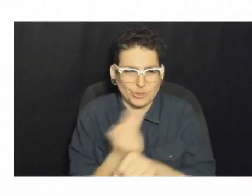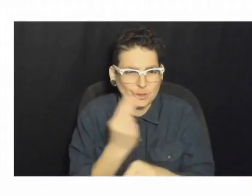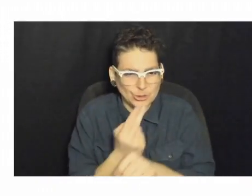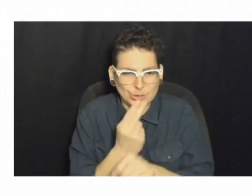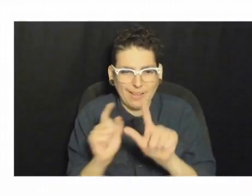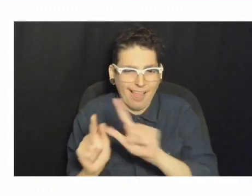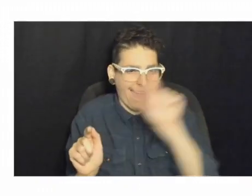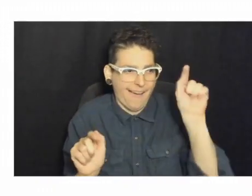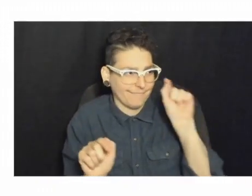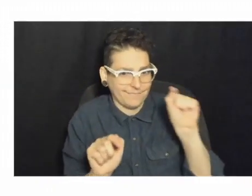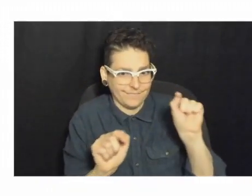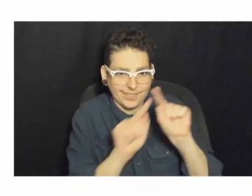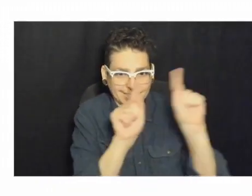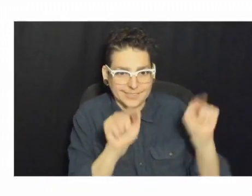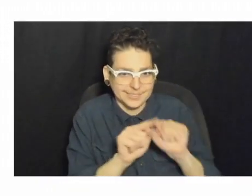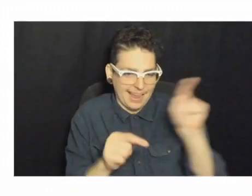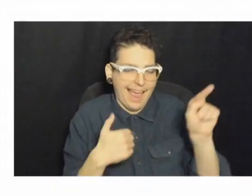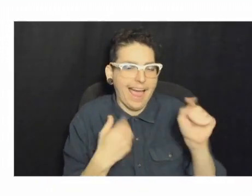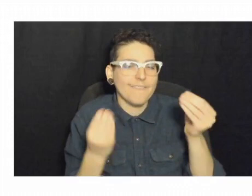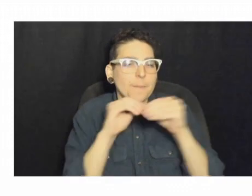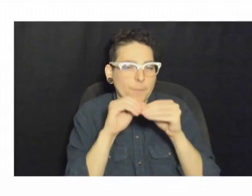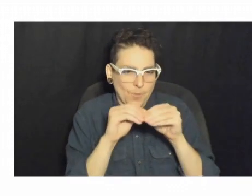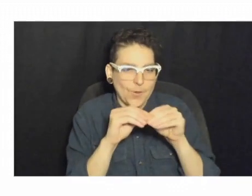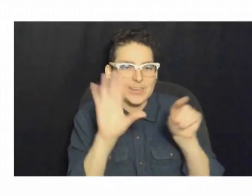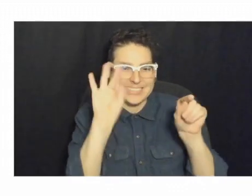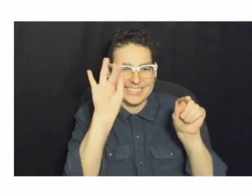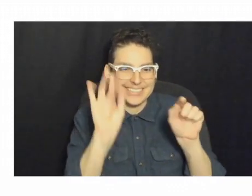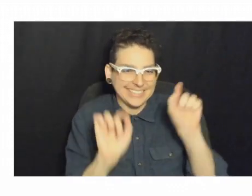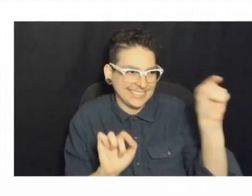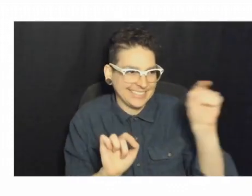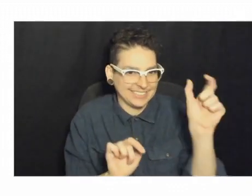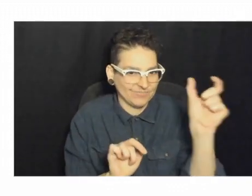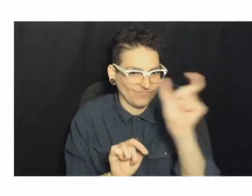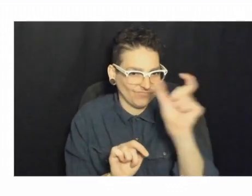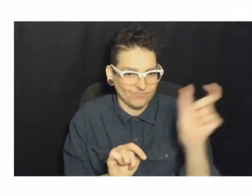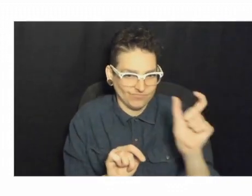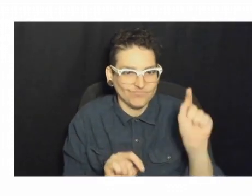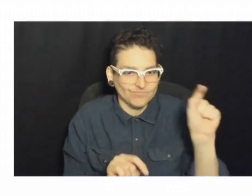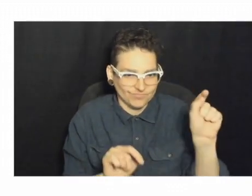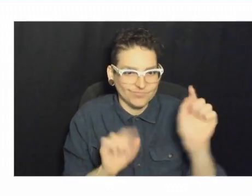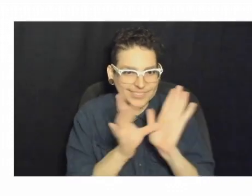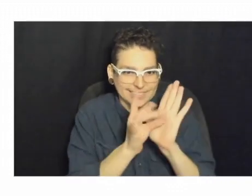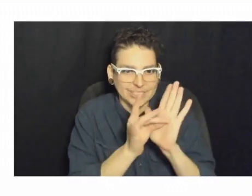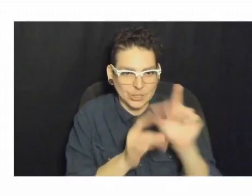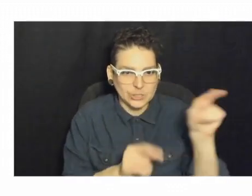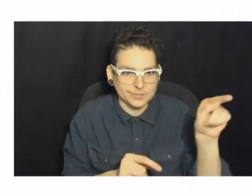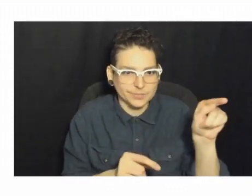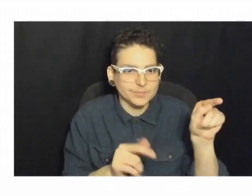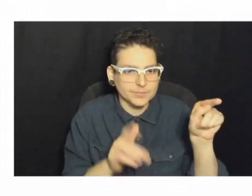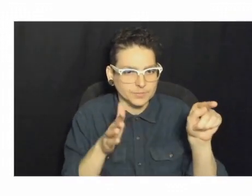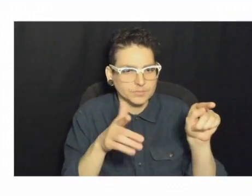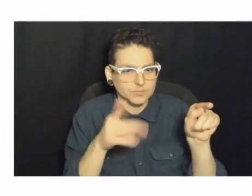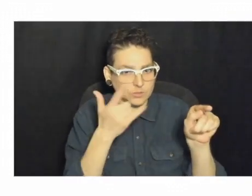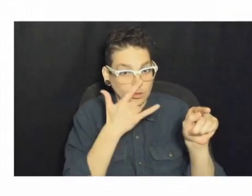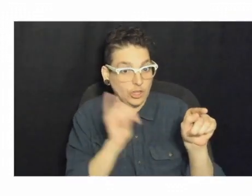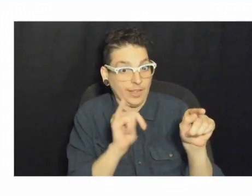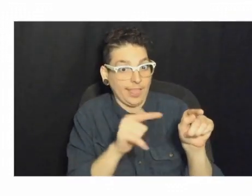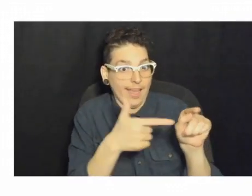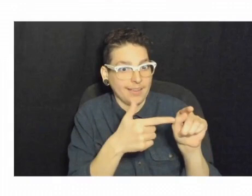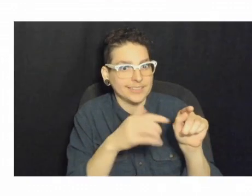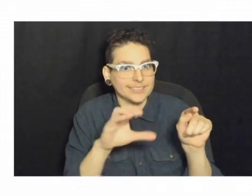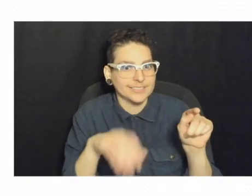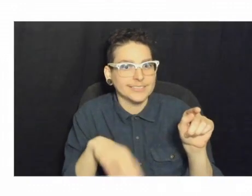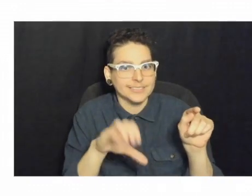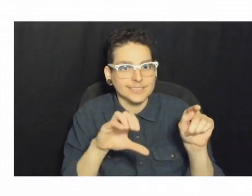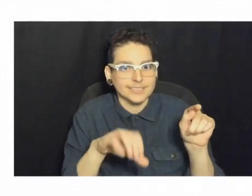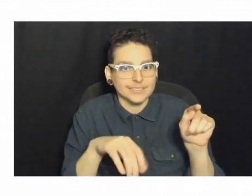need to add more stickies, it looks like Kelsey's just added a whole bunch onto the left side, so there should be enough